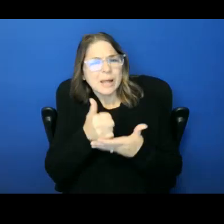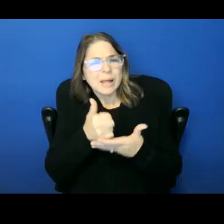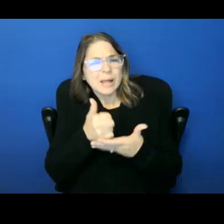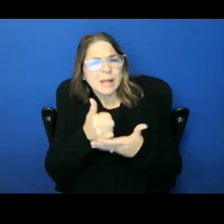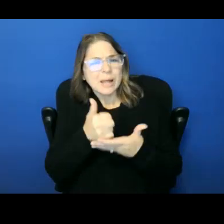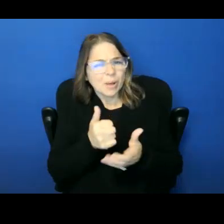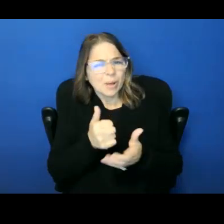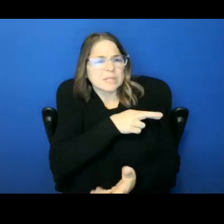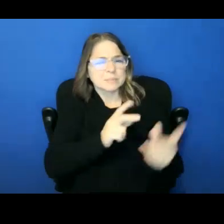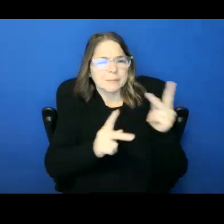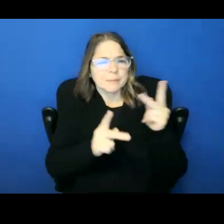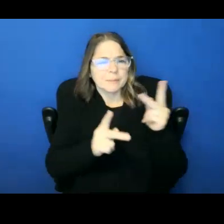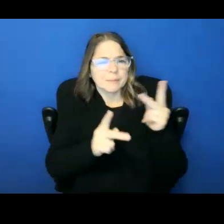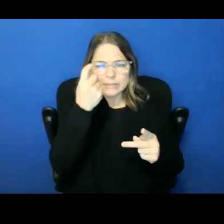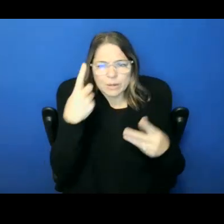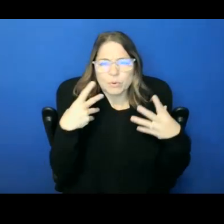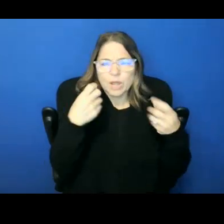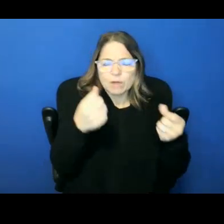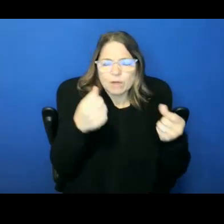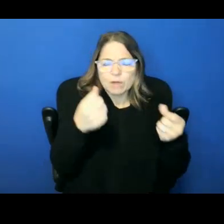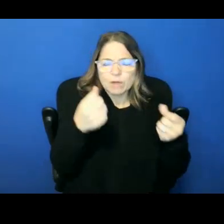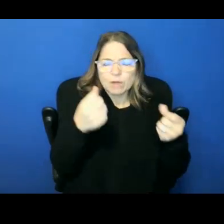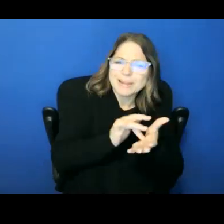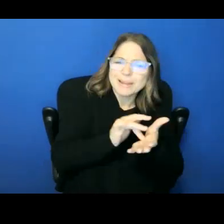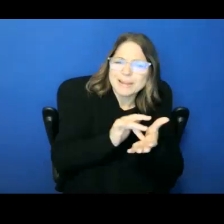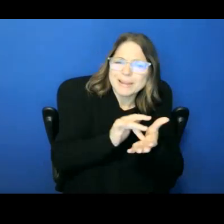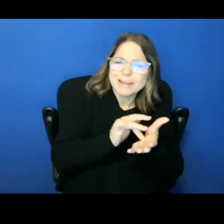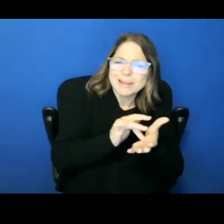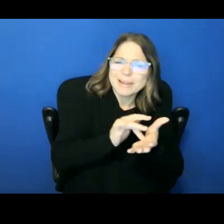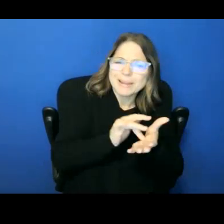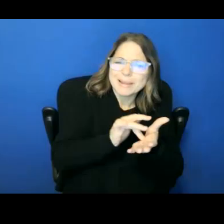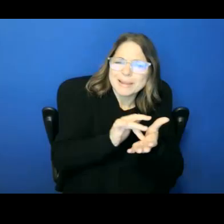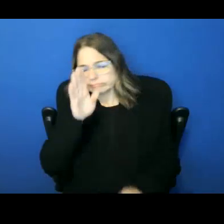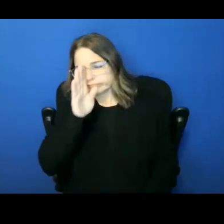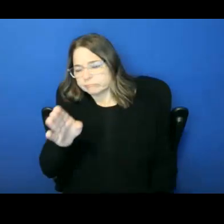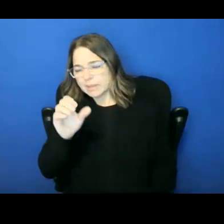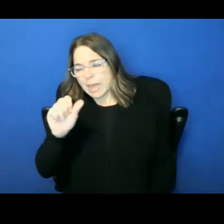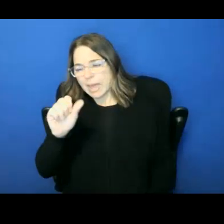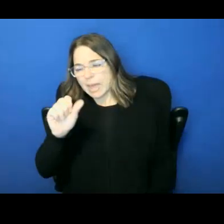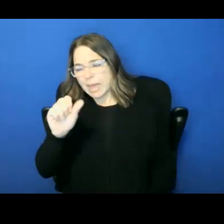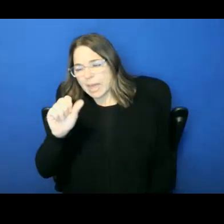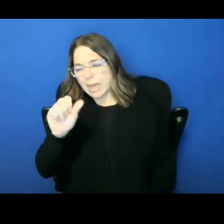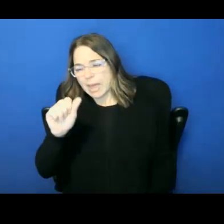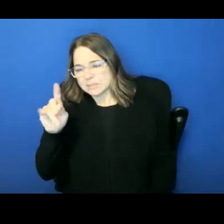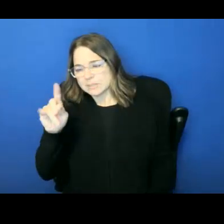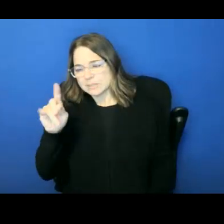folks understand what recovery with medication is, recovery versus abstinence?